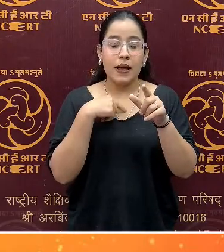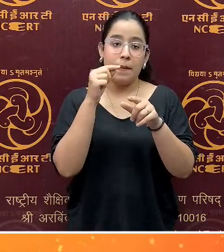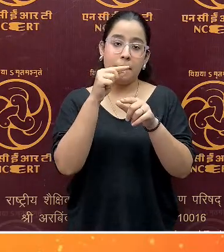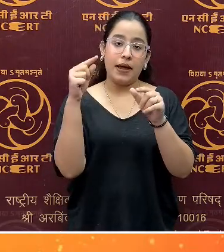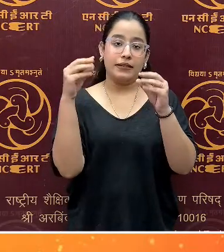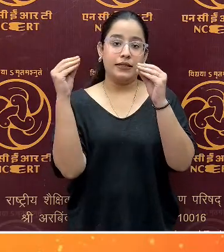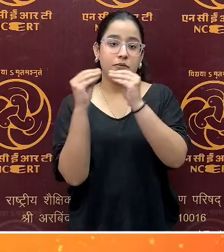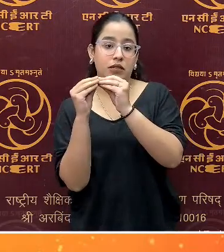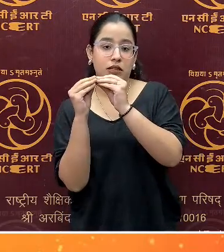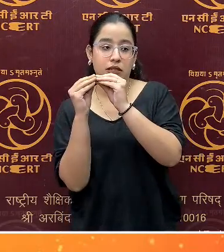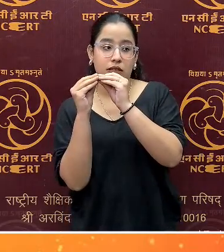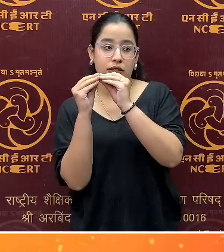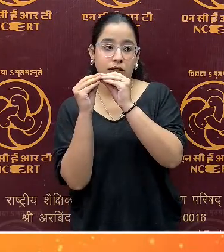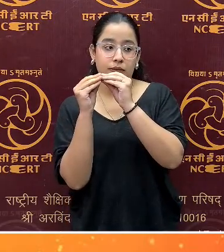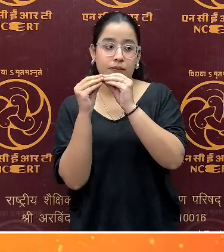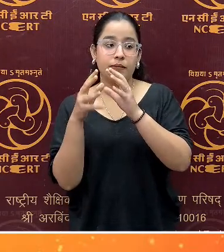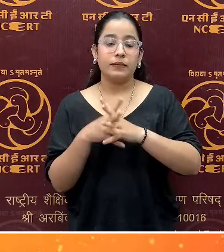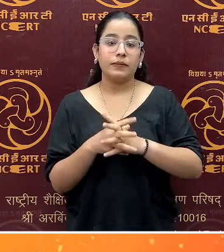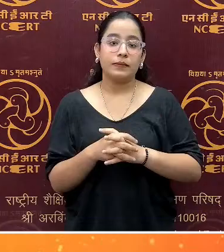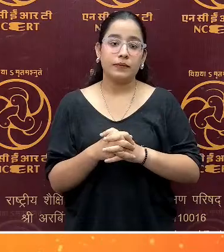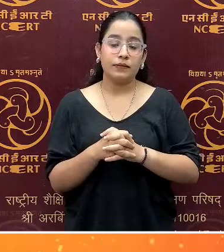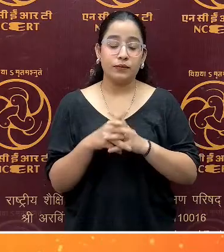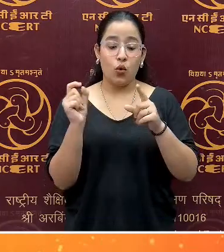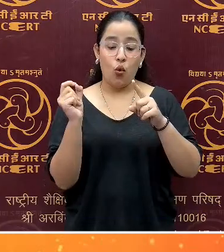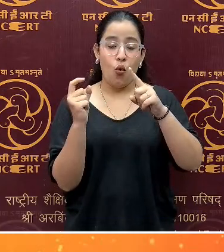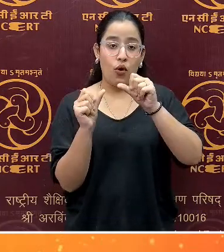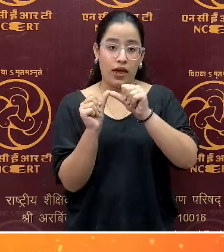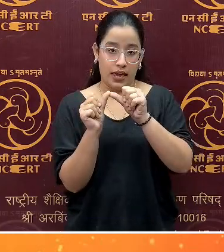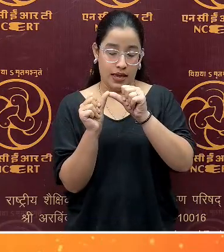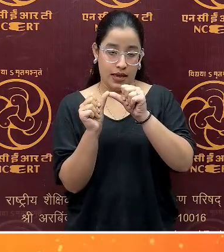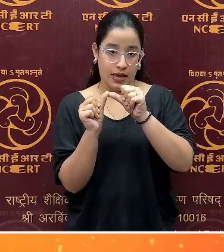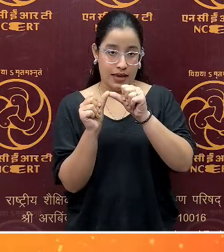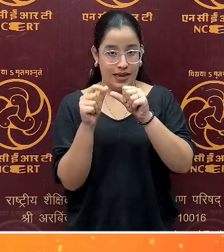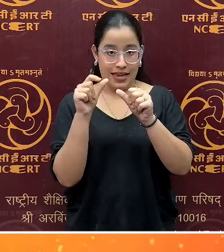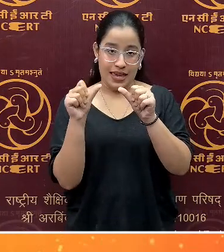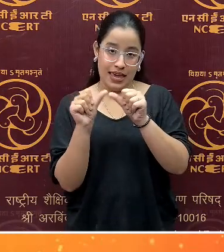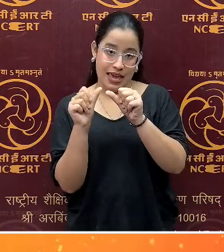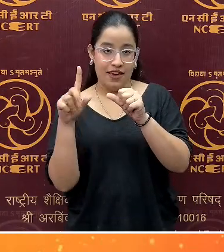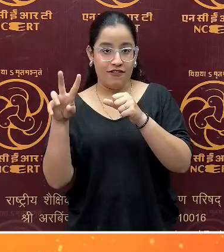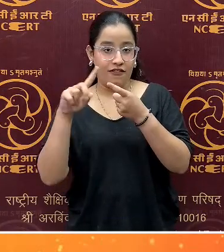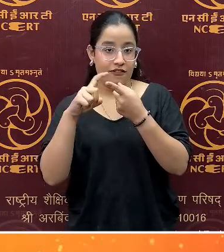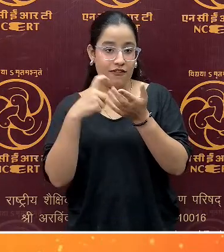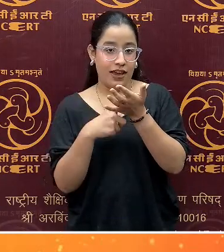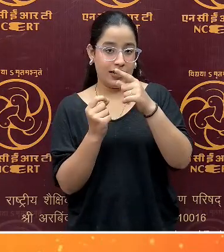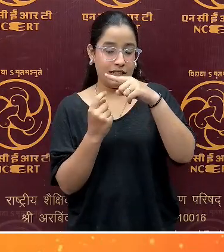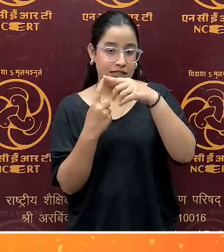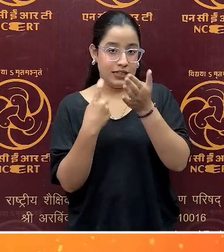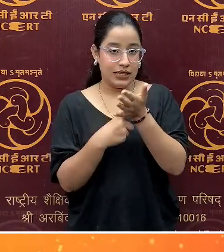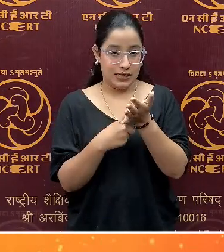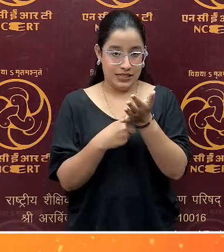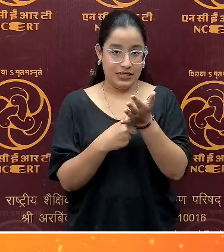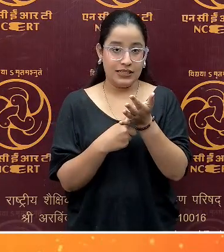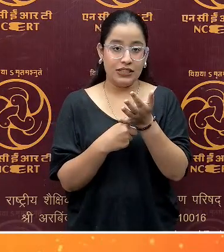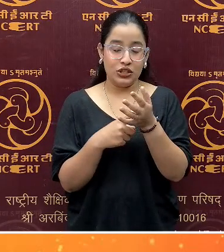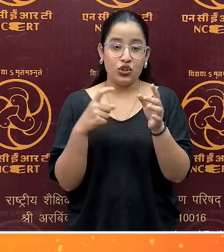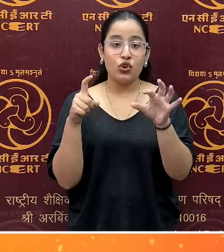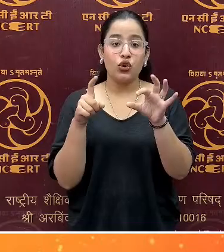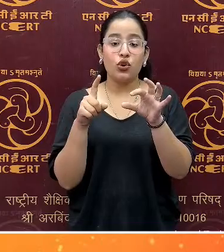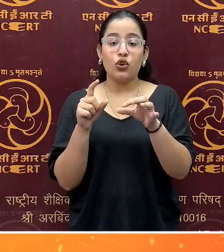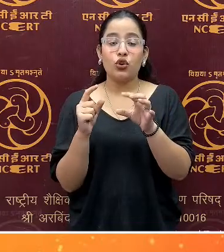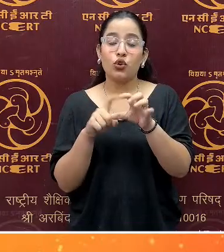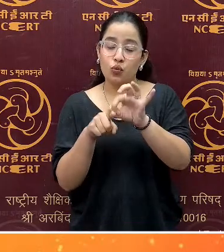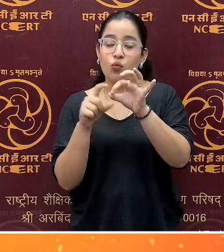B. So look at this vector OA, this is A vector. So we have this result